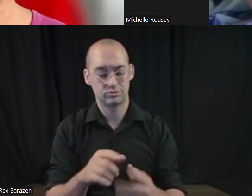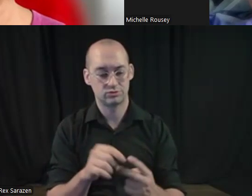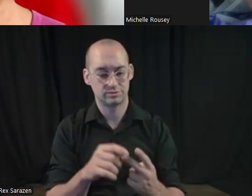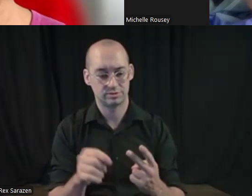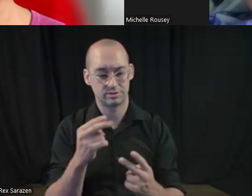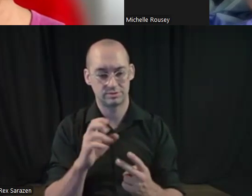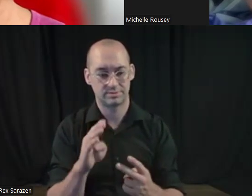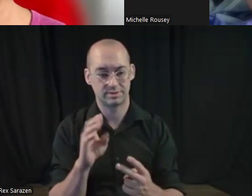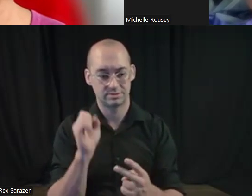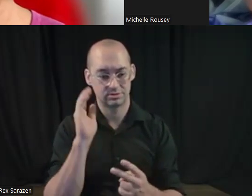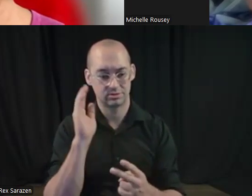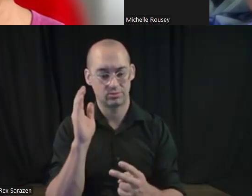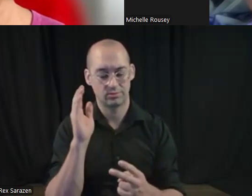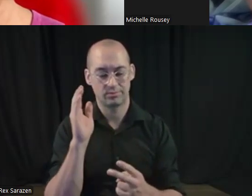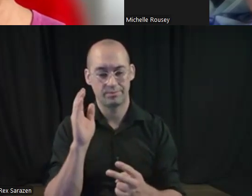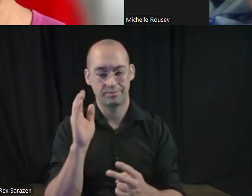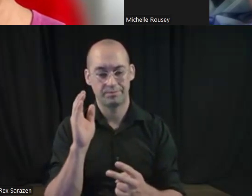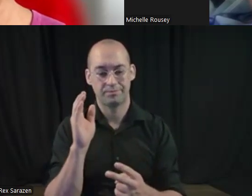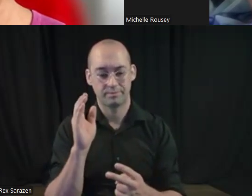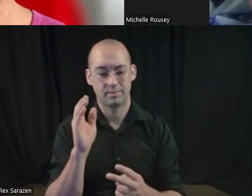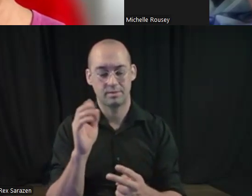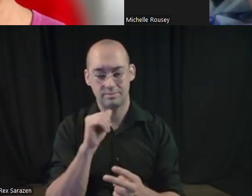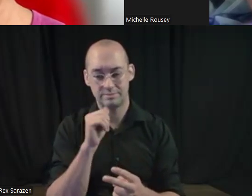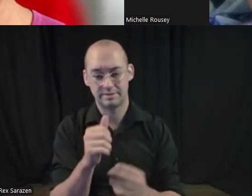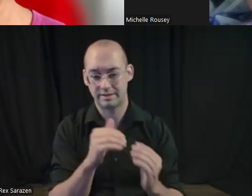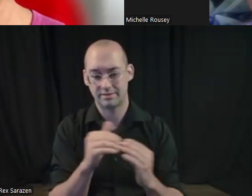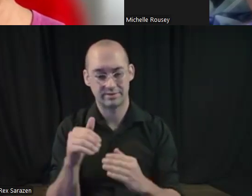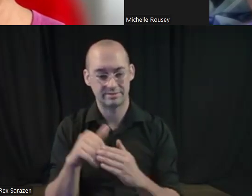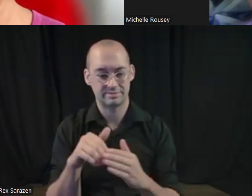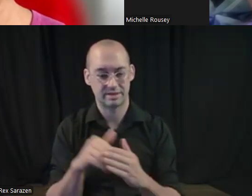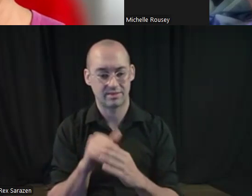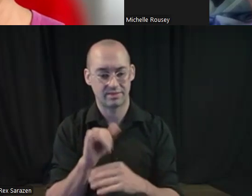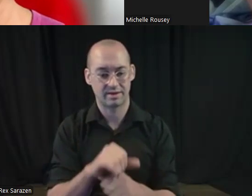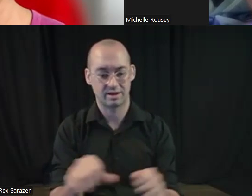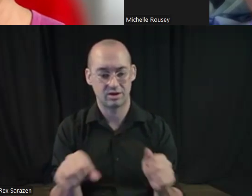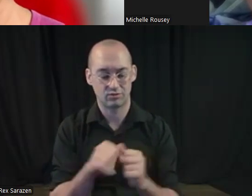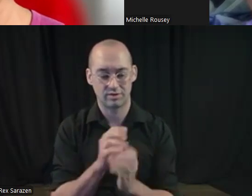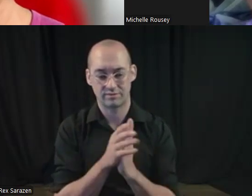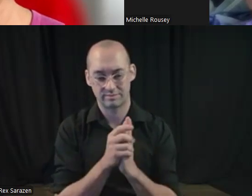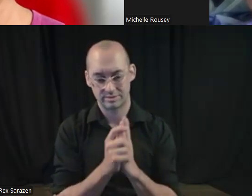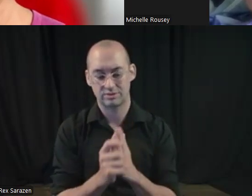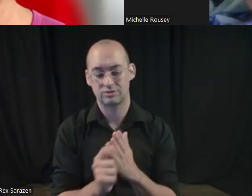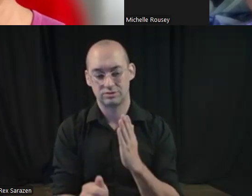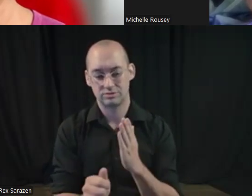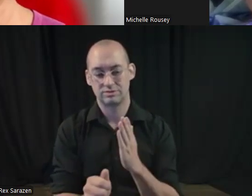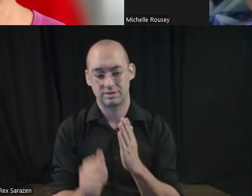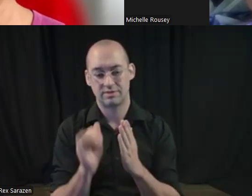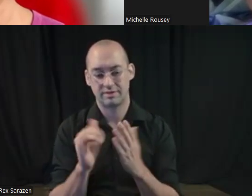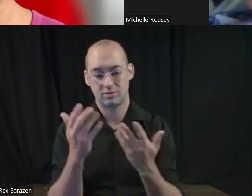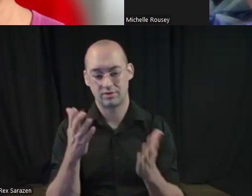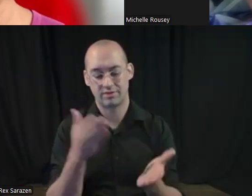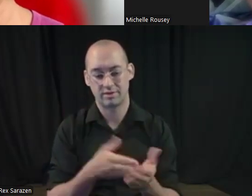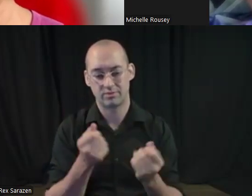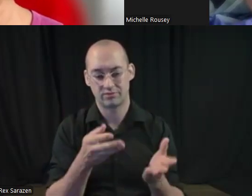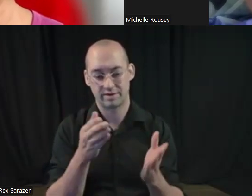more. And HBCS is not even within that area of expertise and existing provider